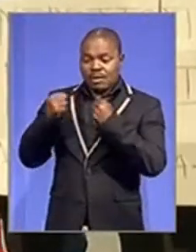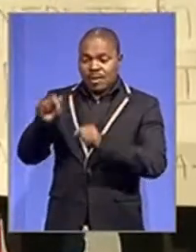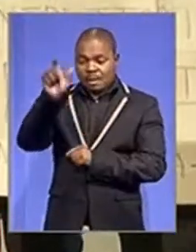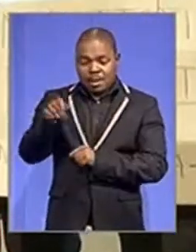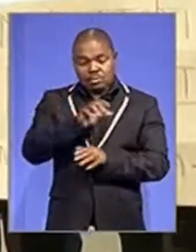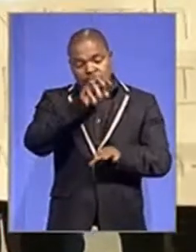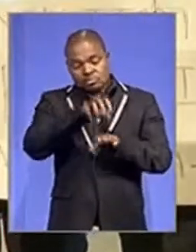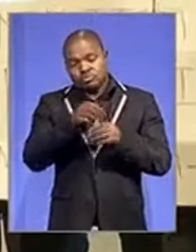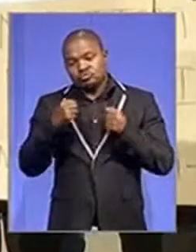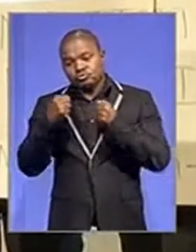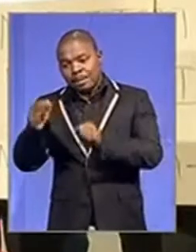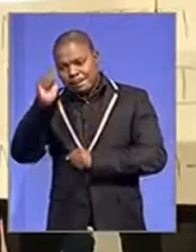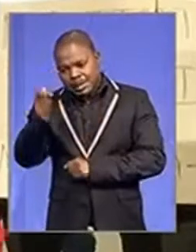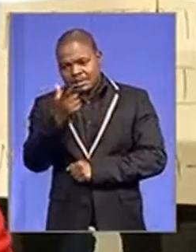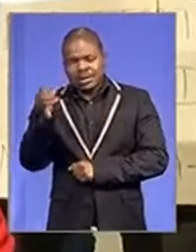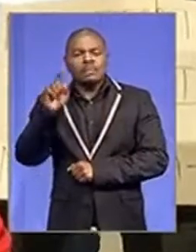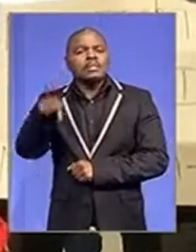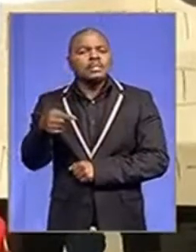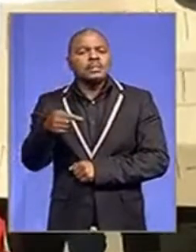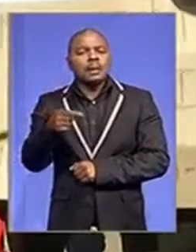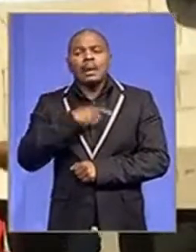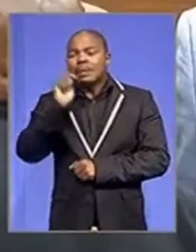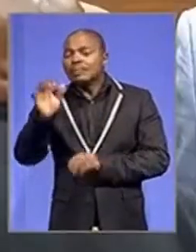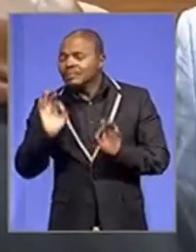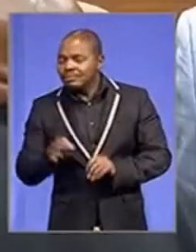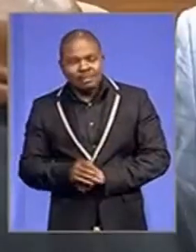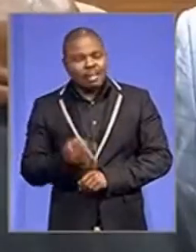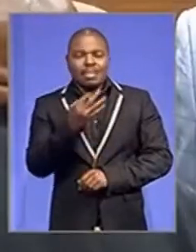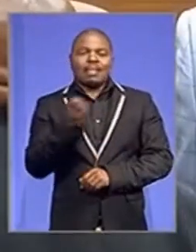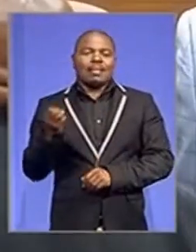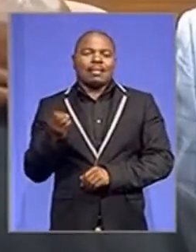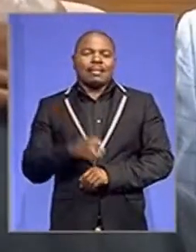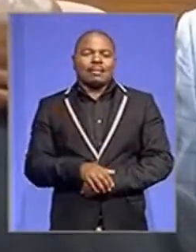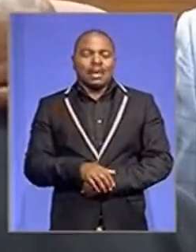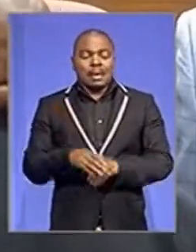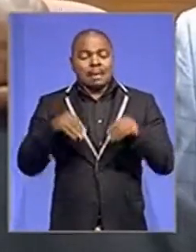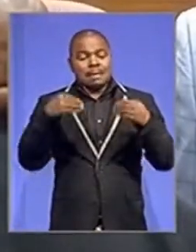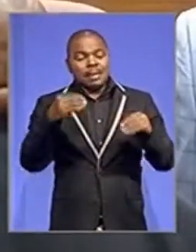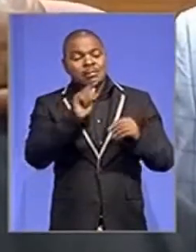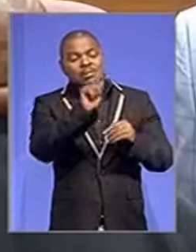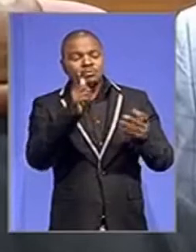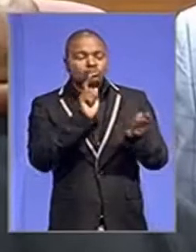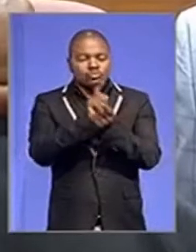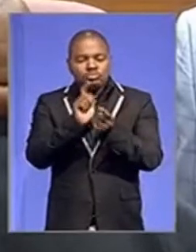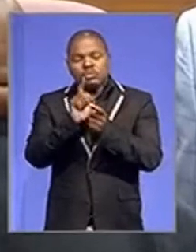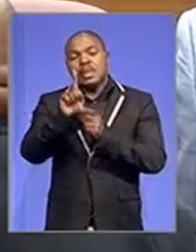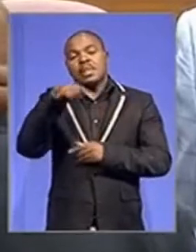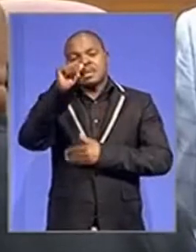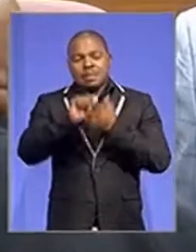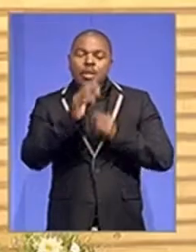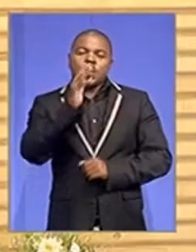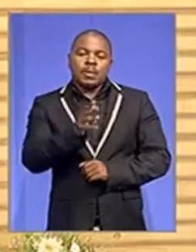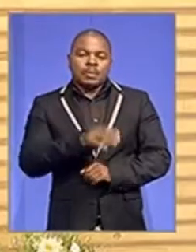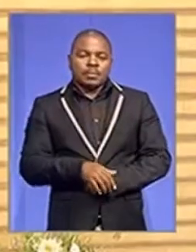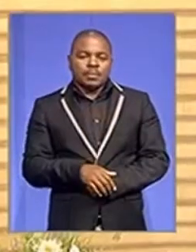hae o ne a tshwanetse a fuwe 700 o sa fuwe 700 o na fuwe 300 rand. Kopano le dikgwebo tsa selehae e se e tla tshwarwa kgweding e